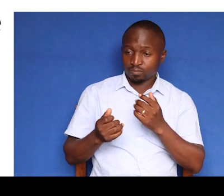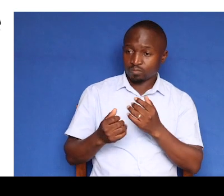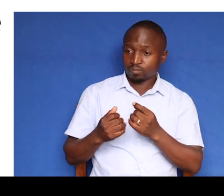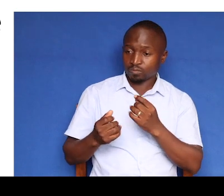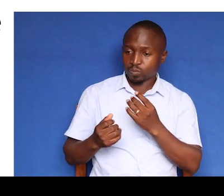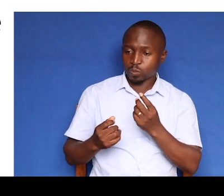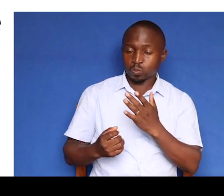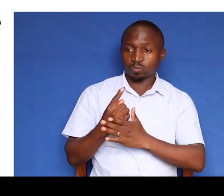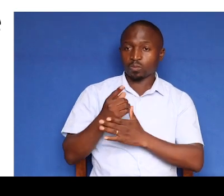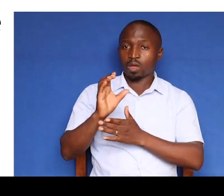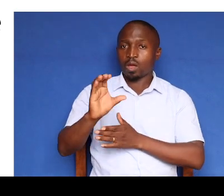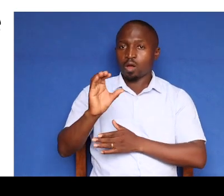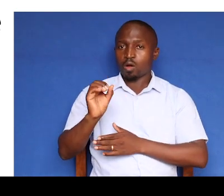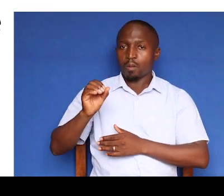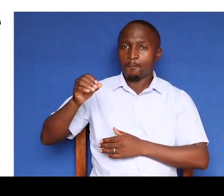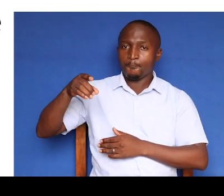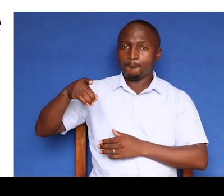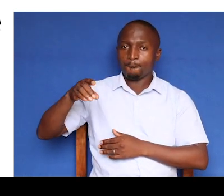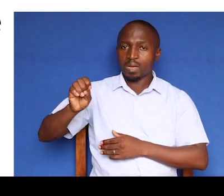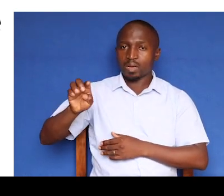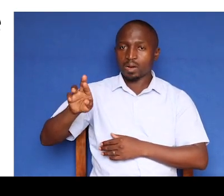according to comparative advantage,